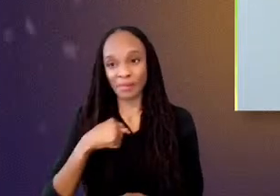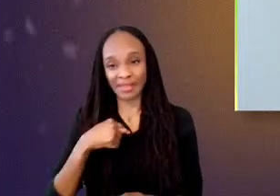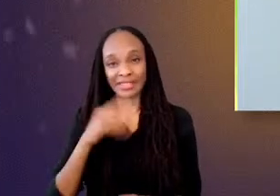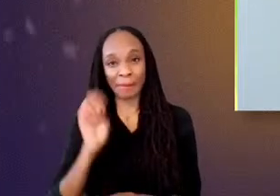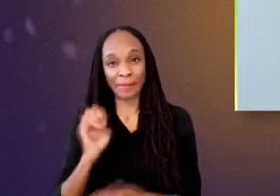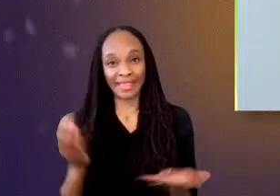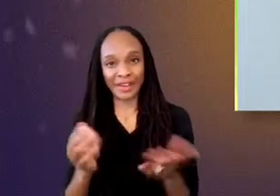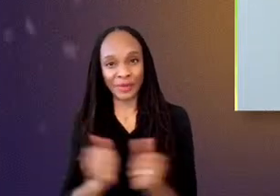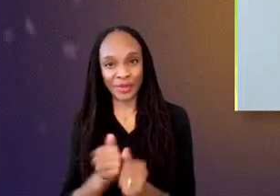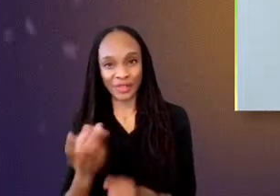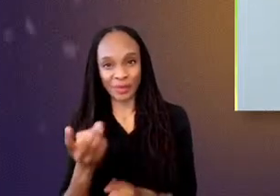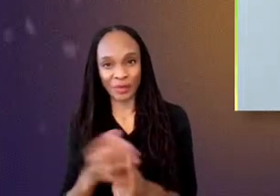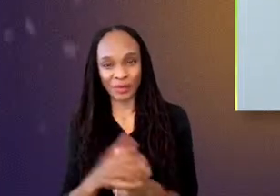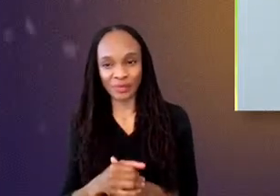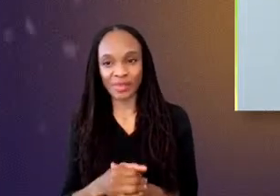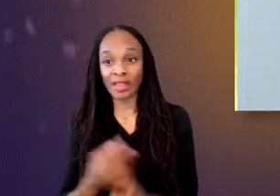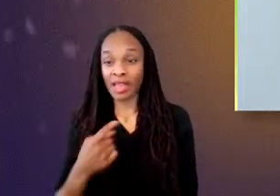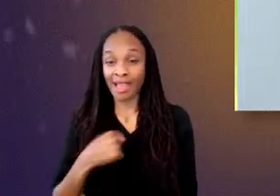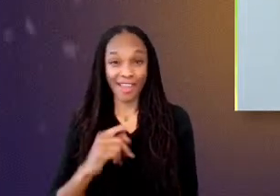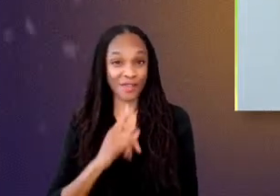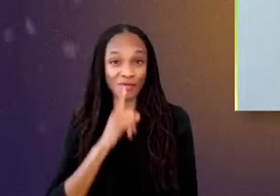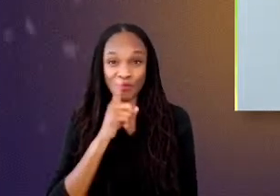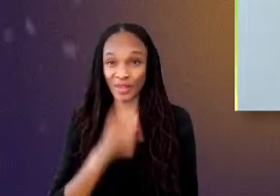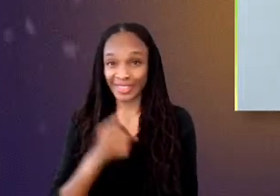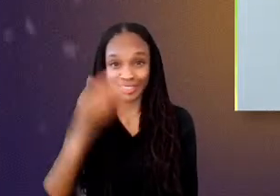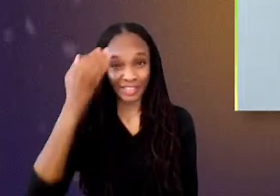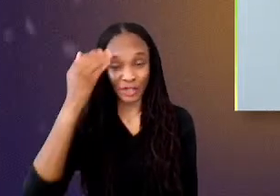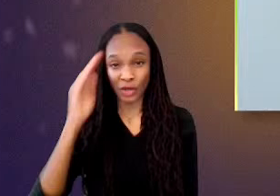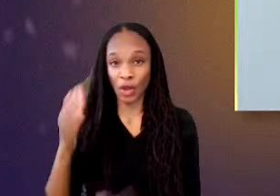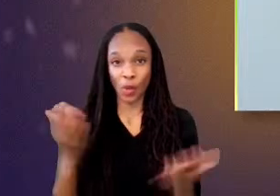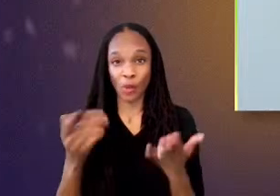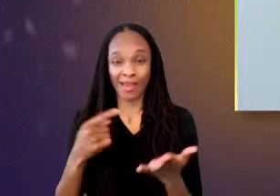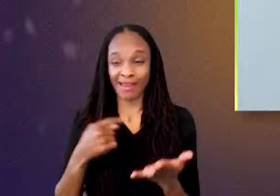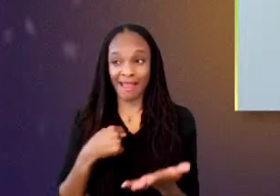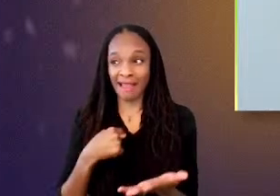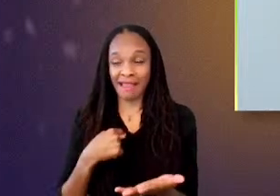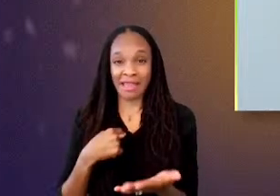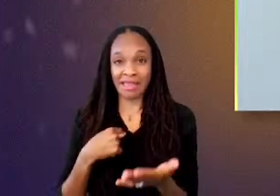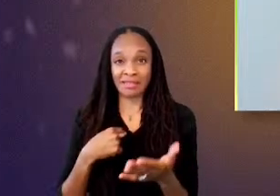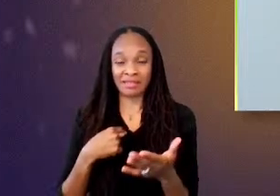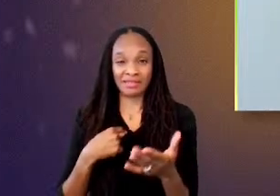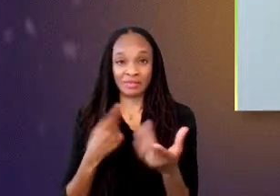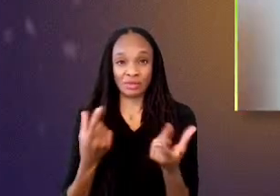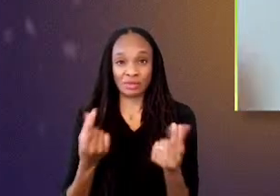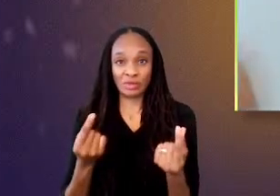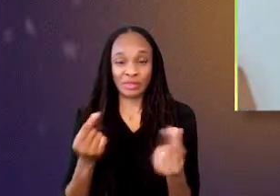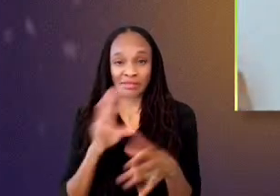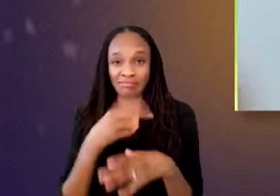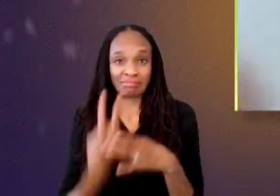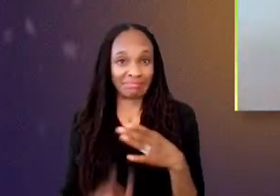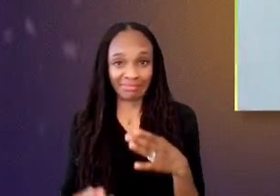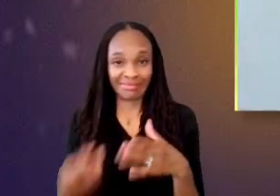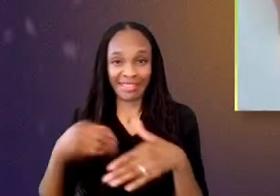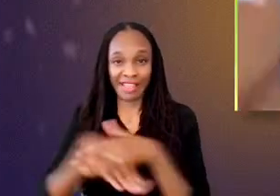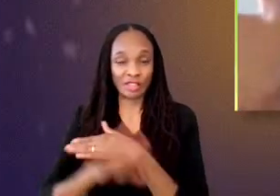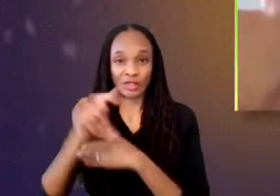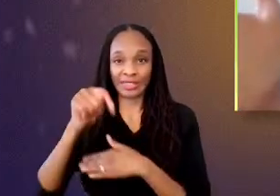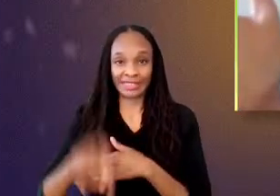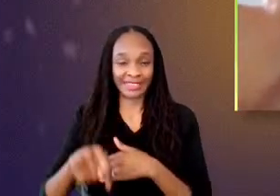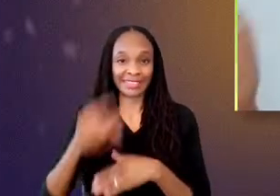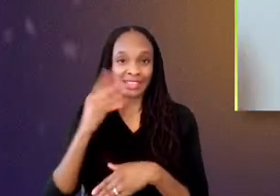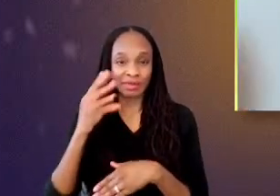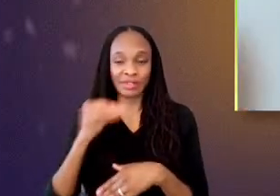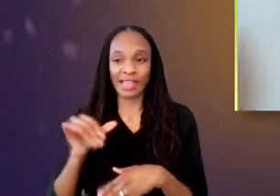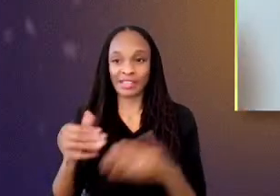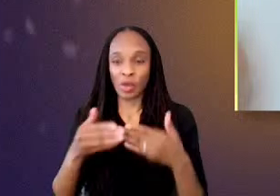I think I really didn't know what I was jumping into for the festival experience as a whole. The premiere was a